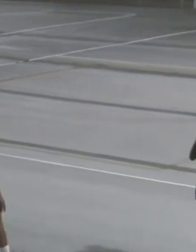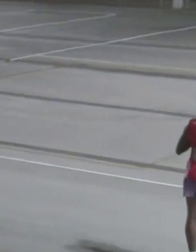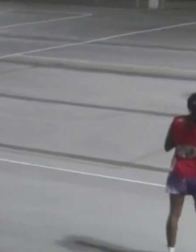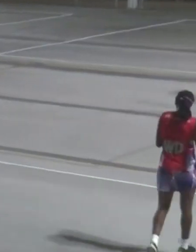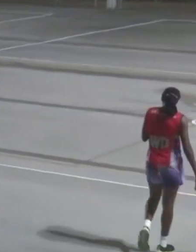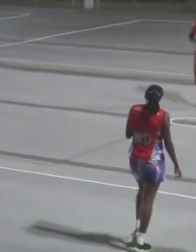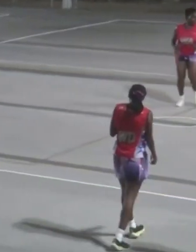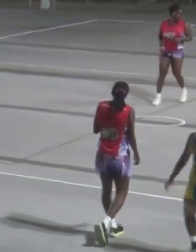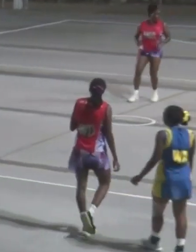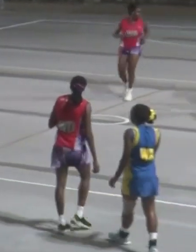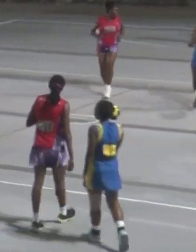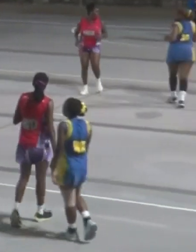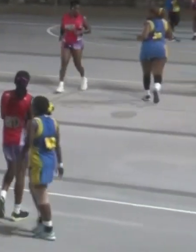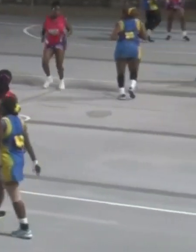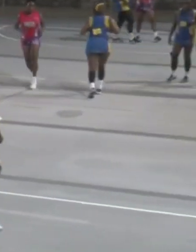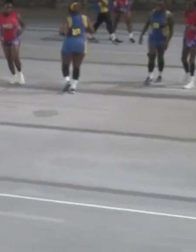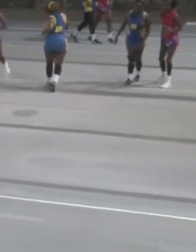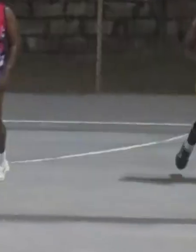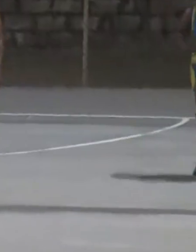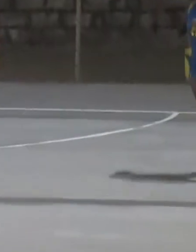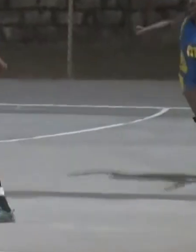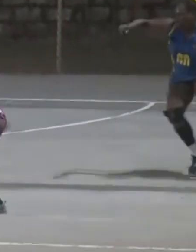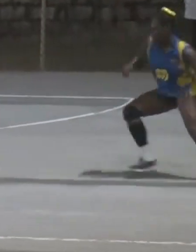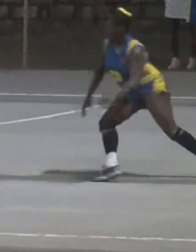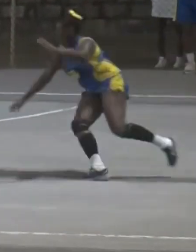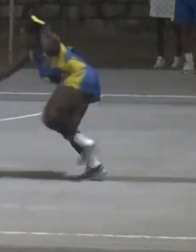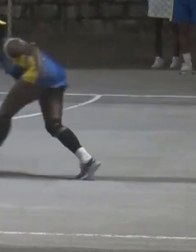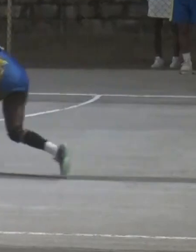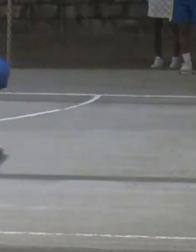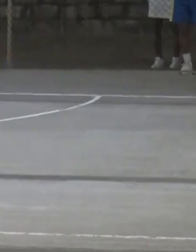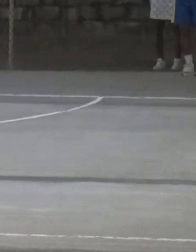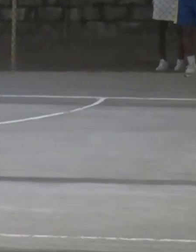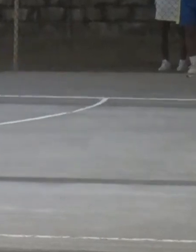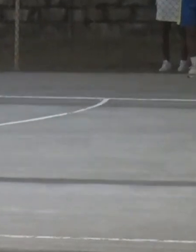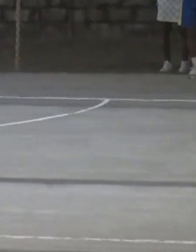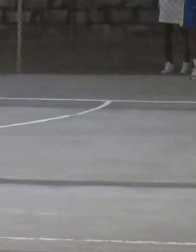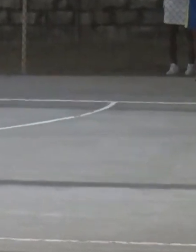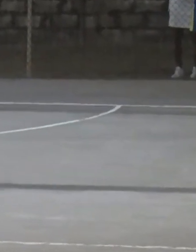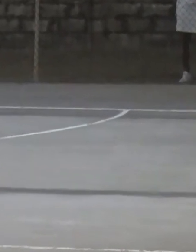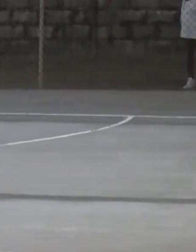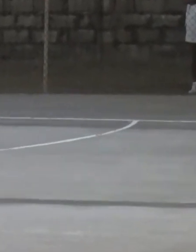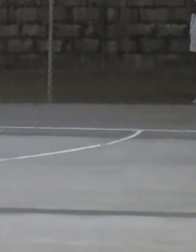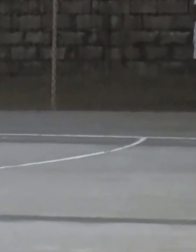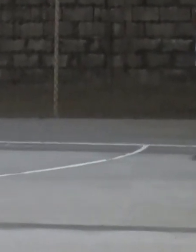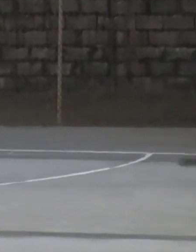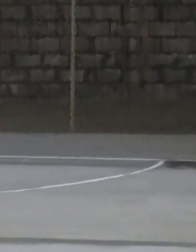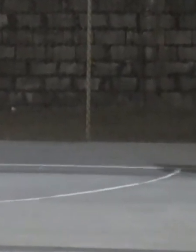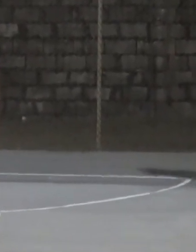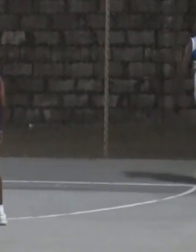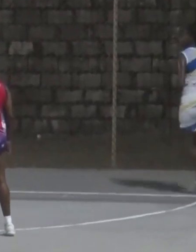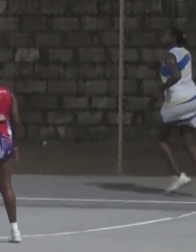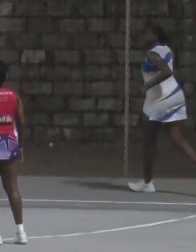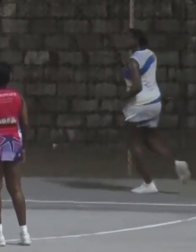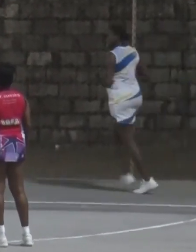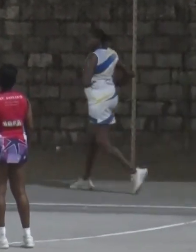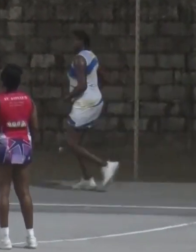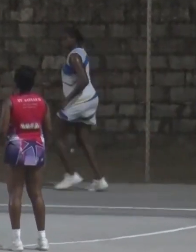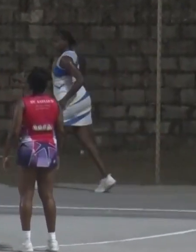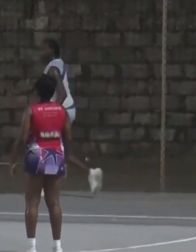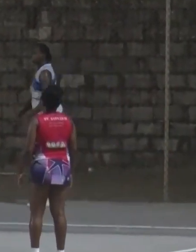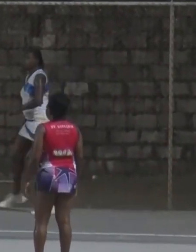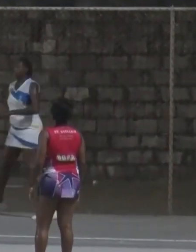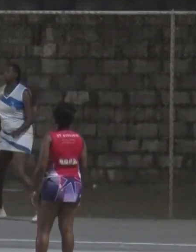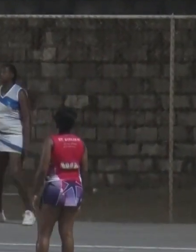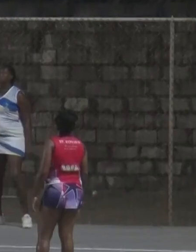is impressive, gets it to go. St. Barnabas were down but not completely out. Nice movement and pass to Smith